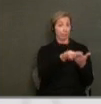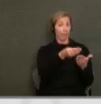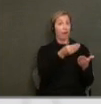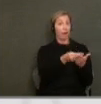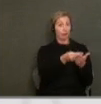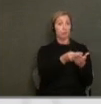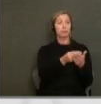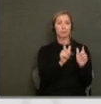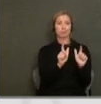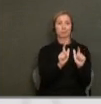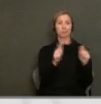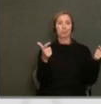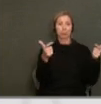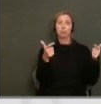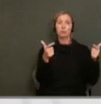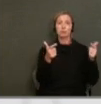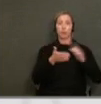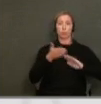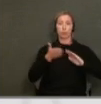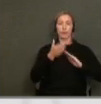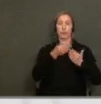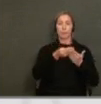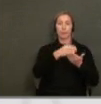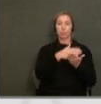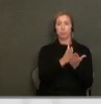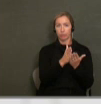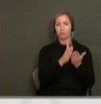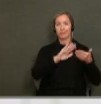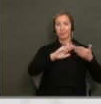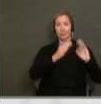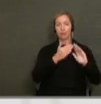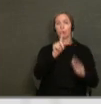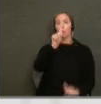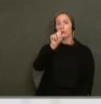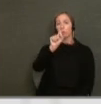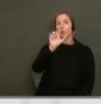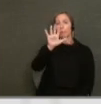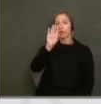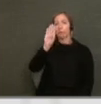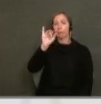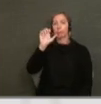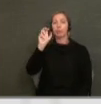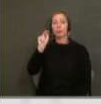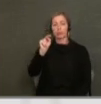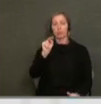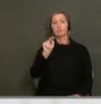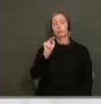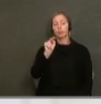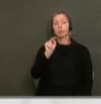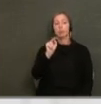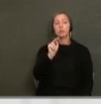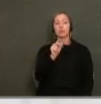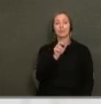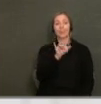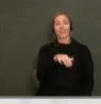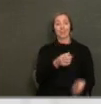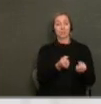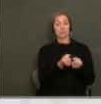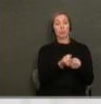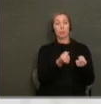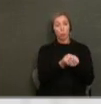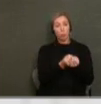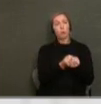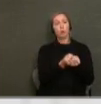largest operating budget of the city, $1.5 billion. This supports most of the services that